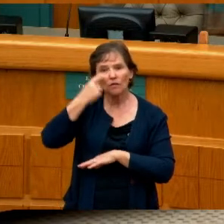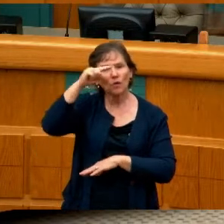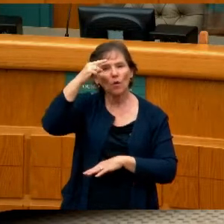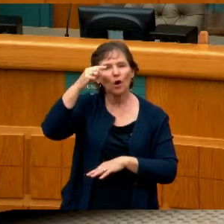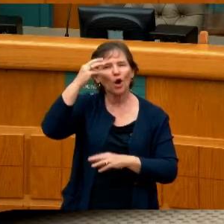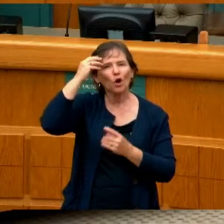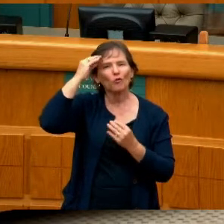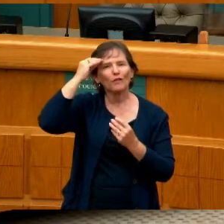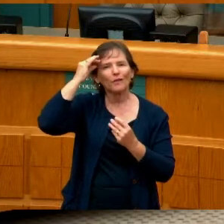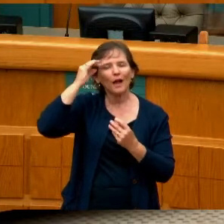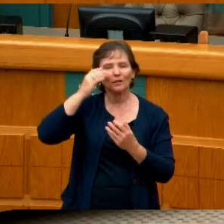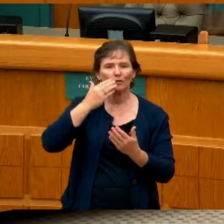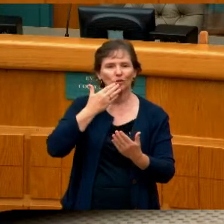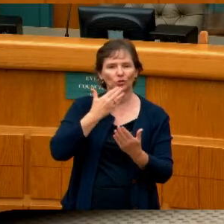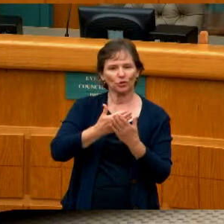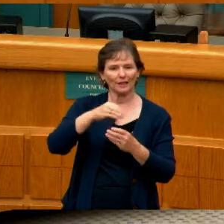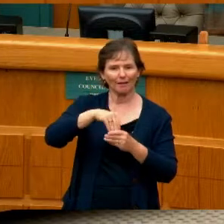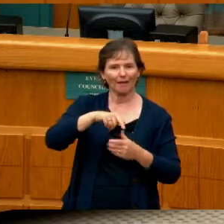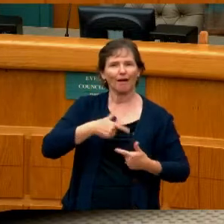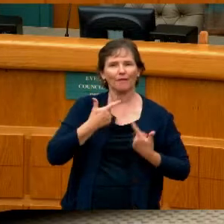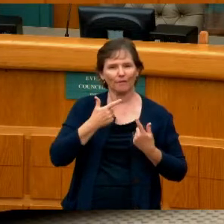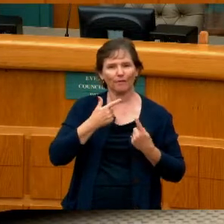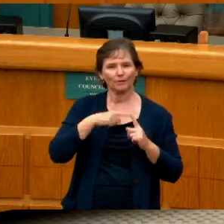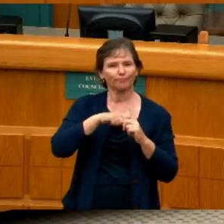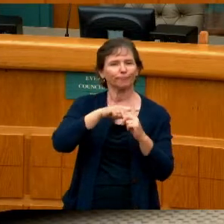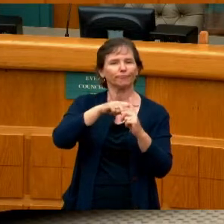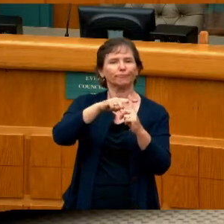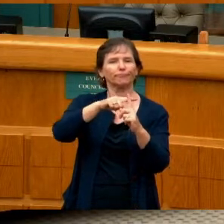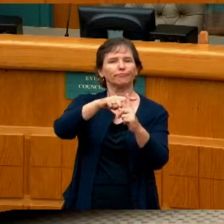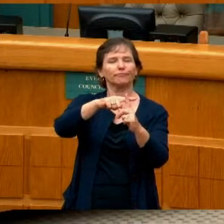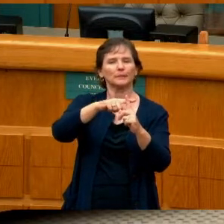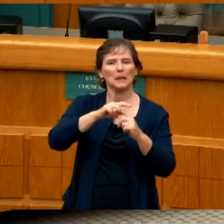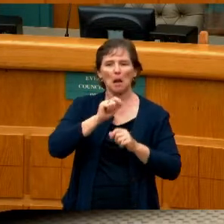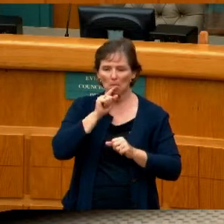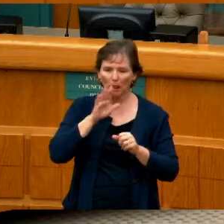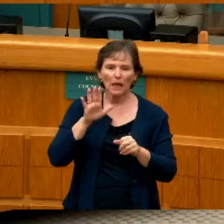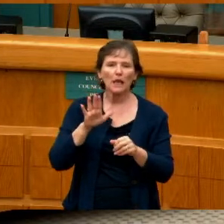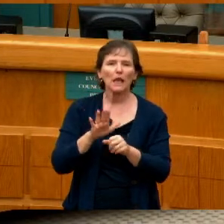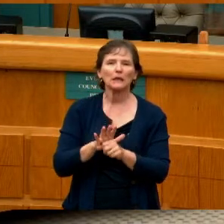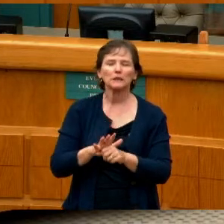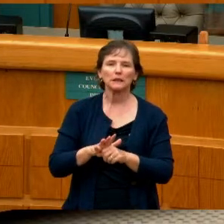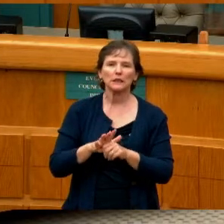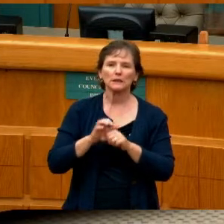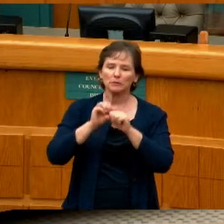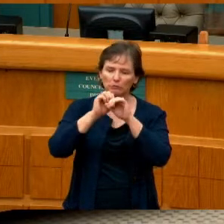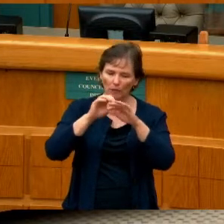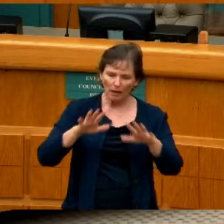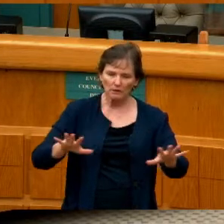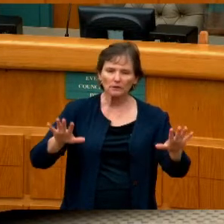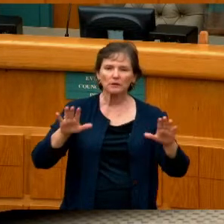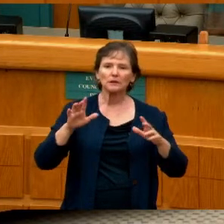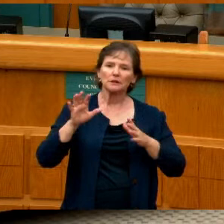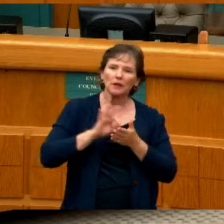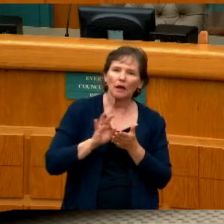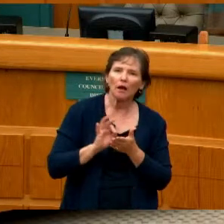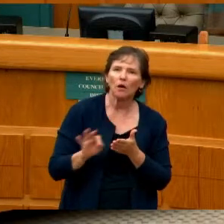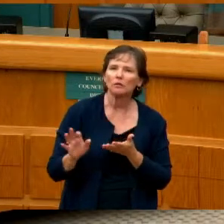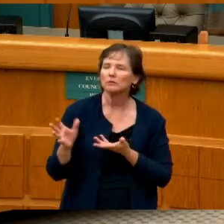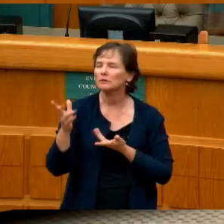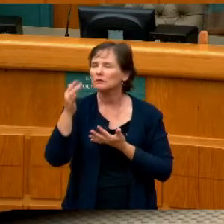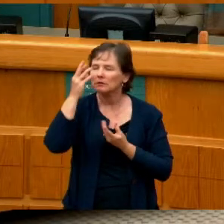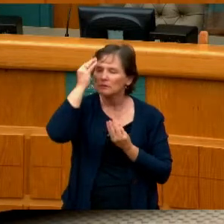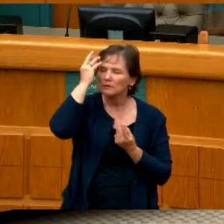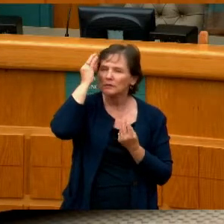purposefully set aside to reflect on the good in our lives. We count our blessings, we renew our